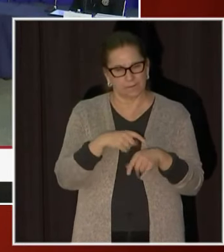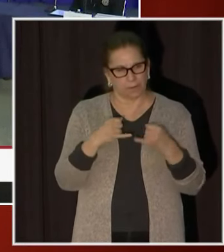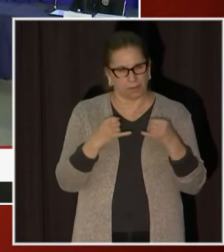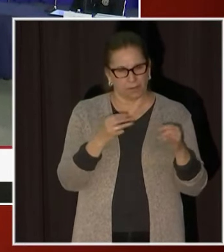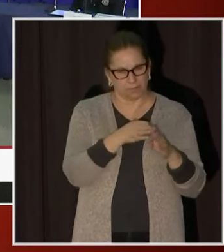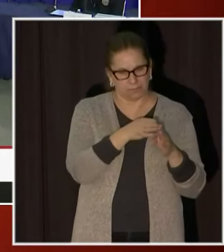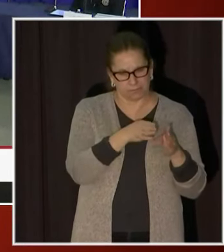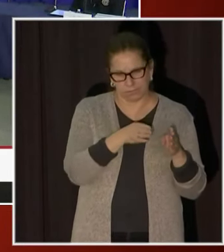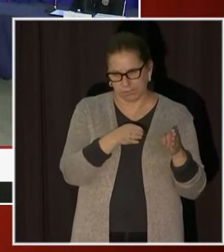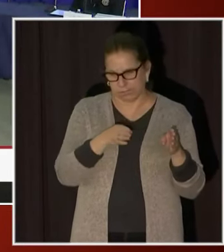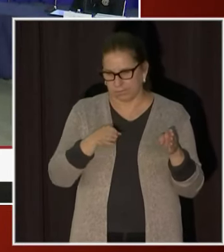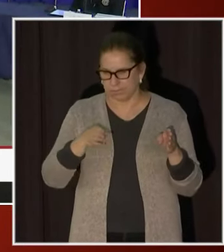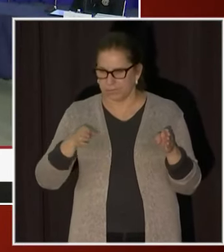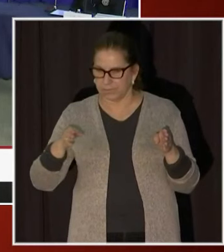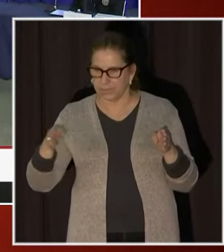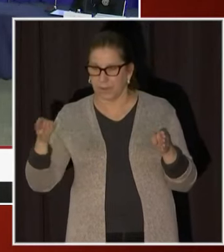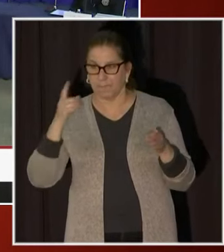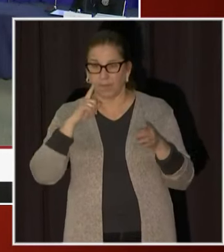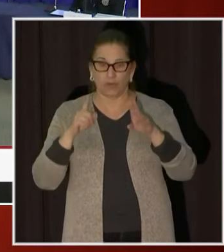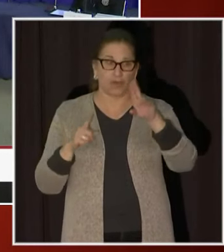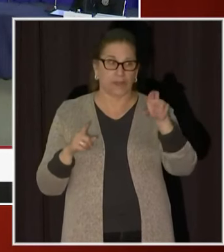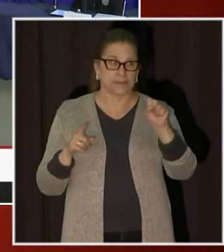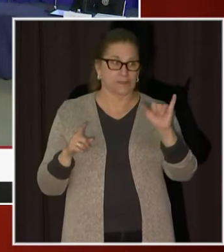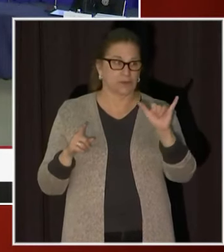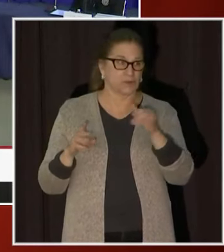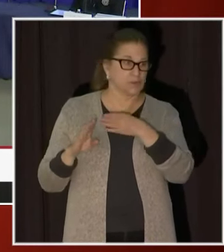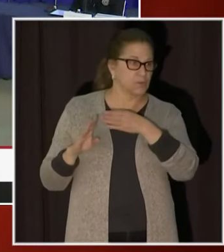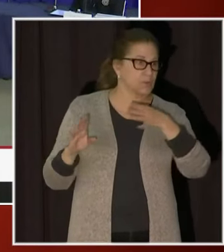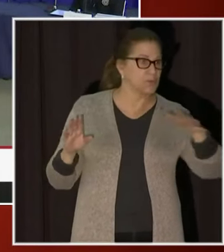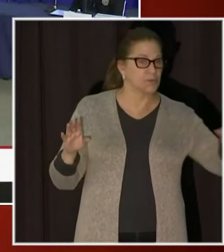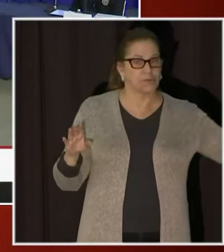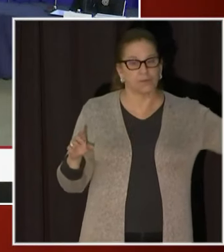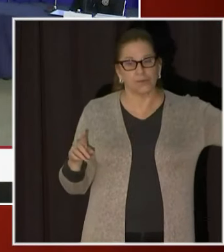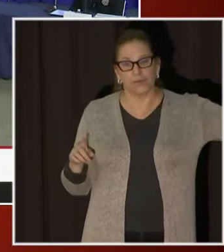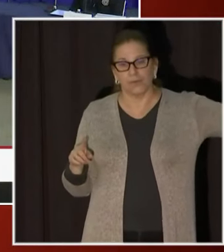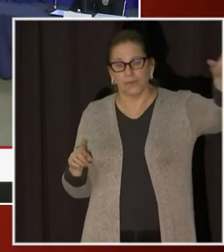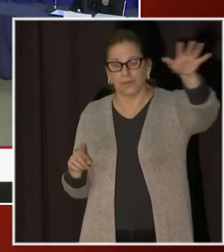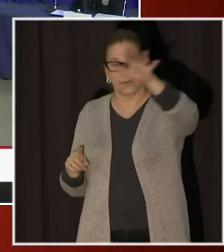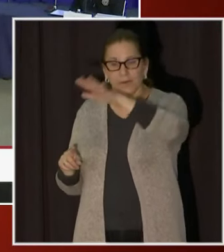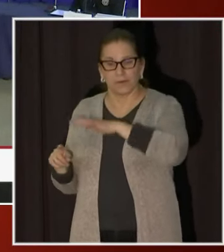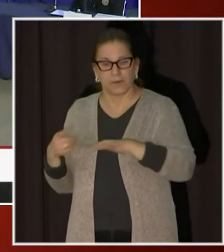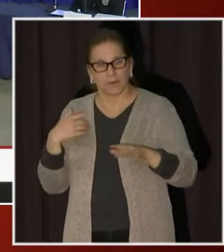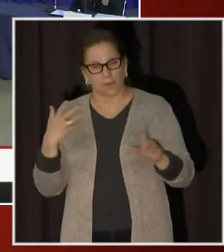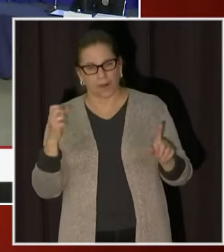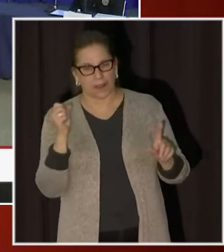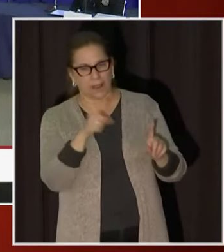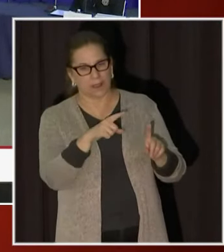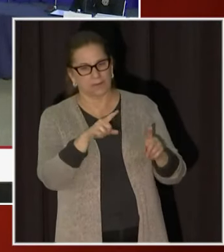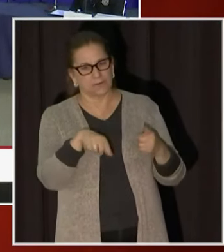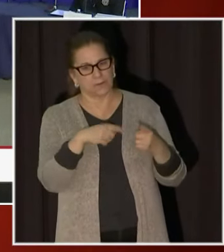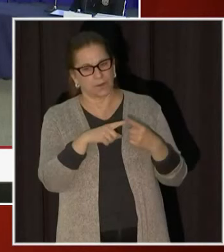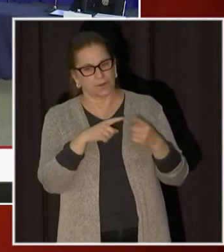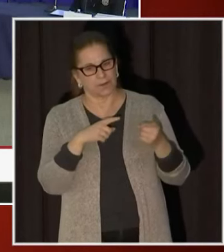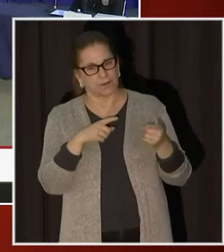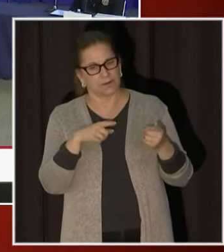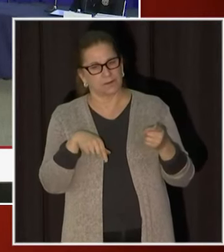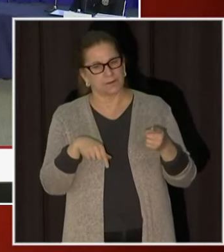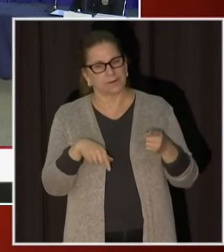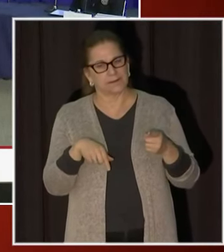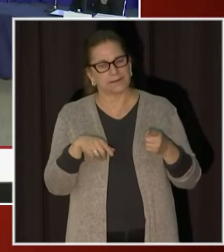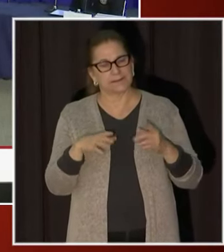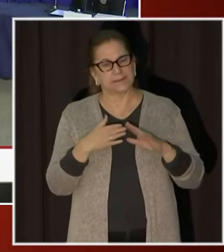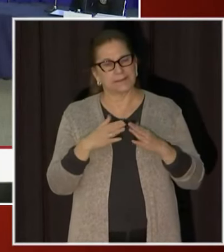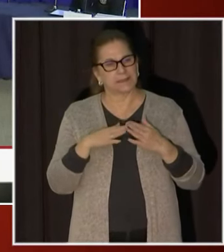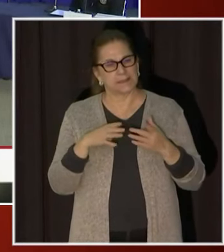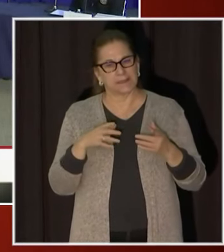for the country. And I wanted to ask you when your office, when the city got the first warning